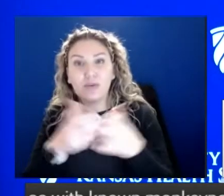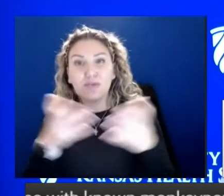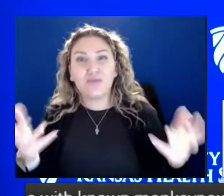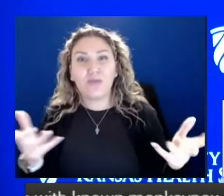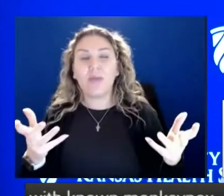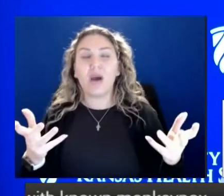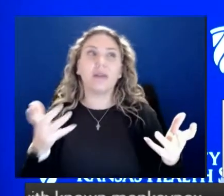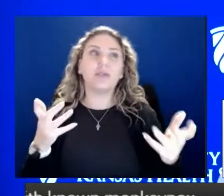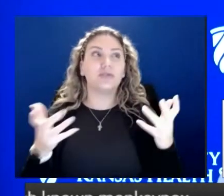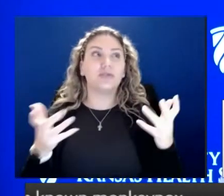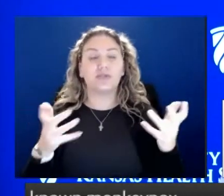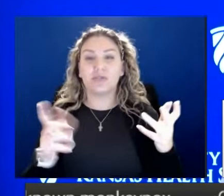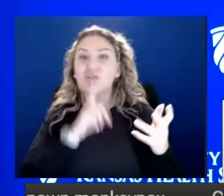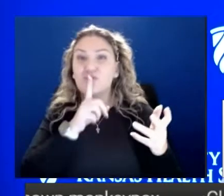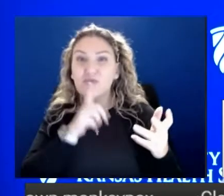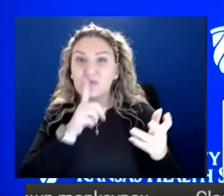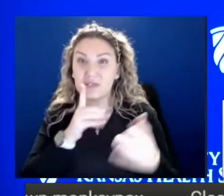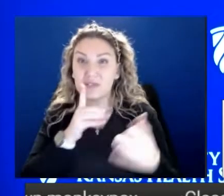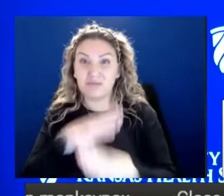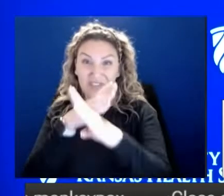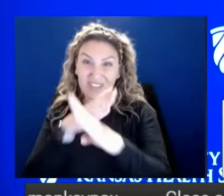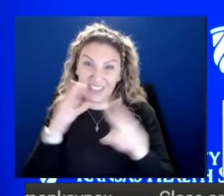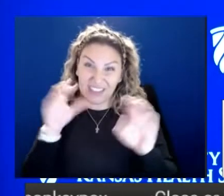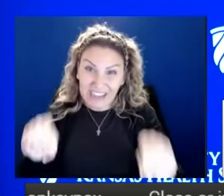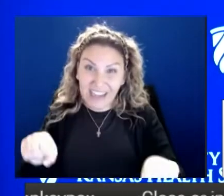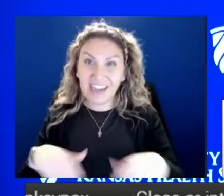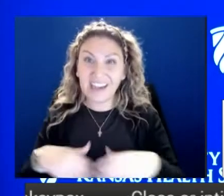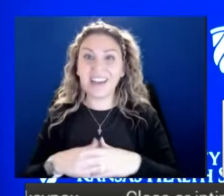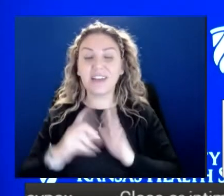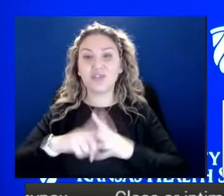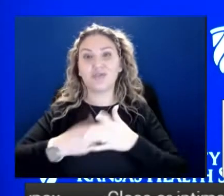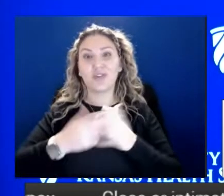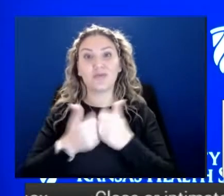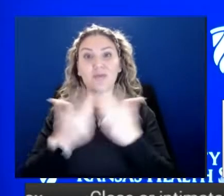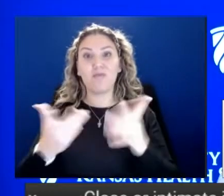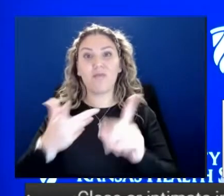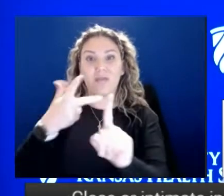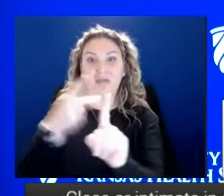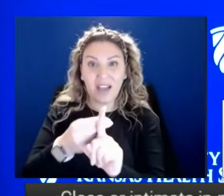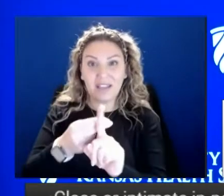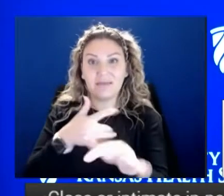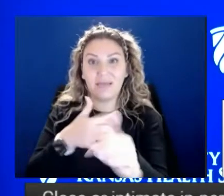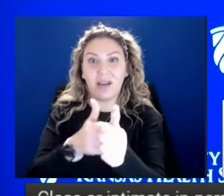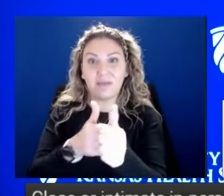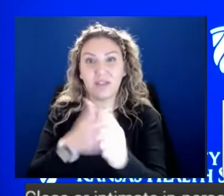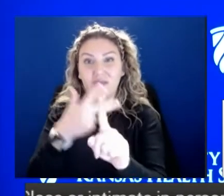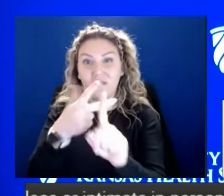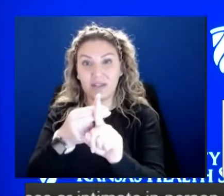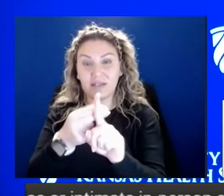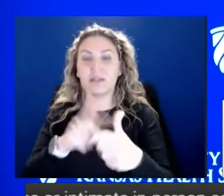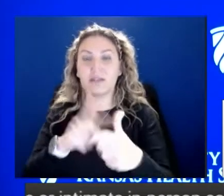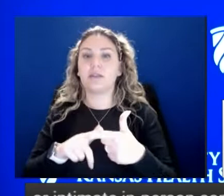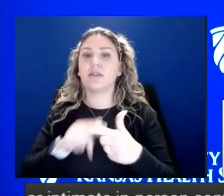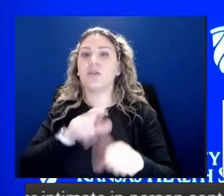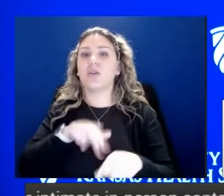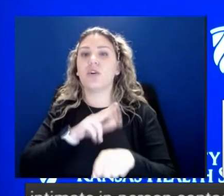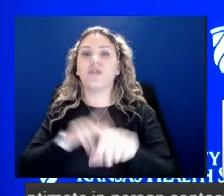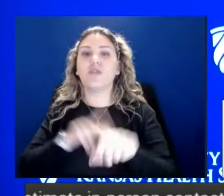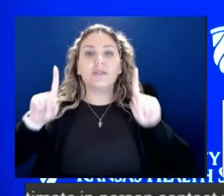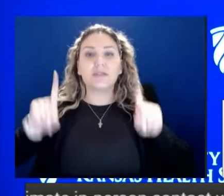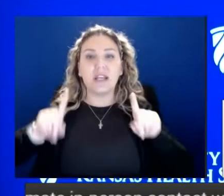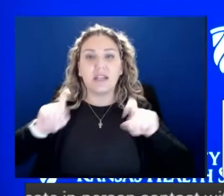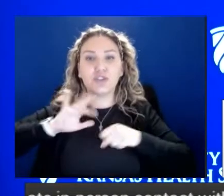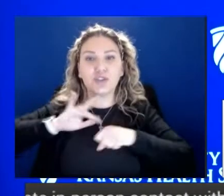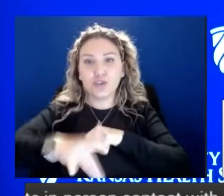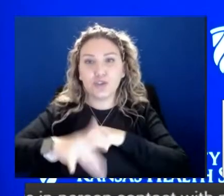very, very preventable. It starts with vaccines, being up to date with vaccines, and then of course getting tested early if you do have